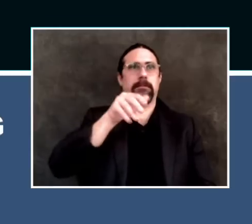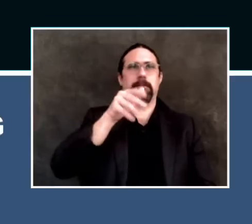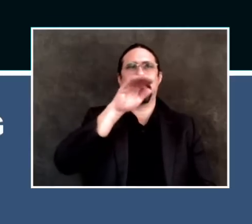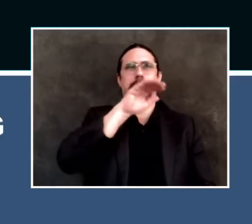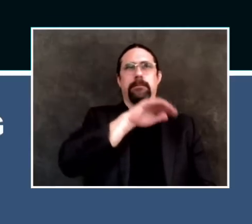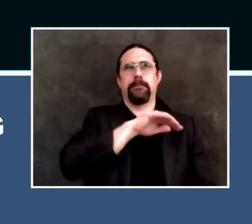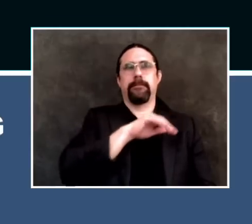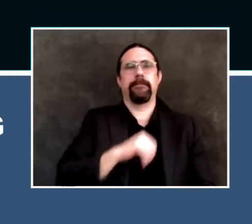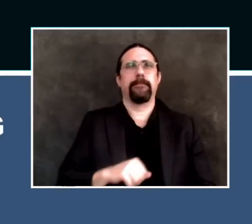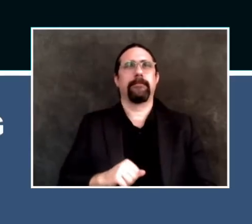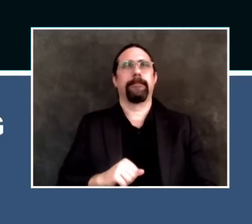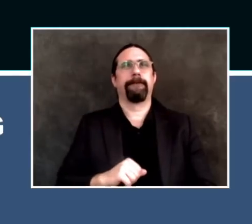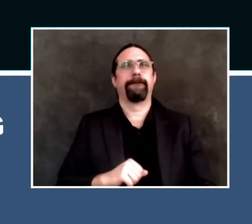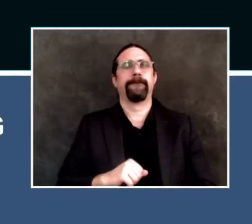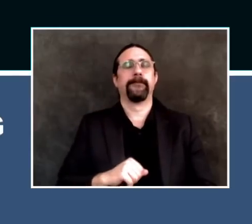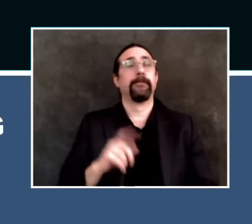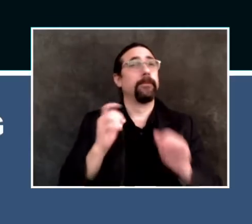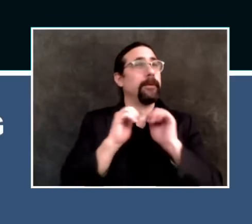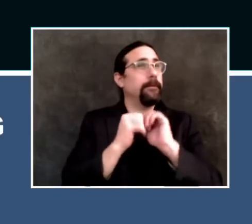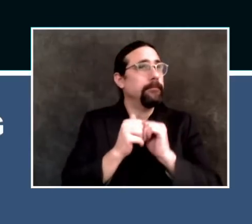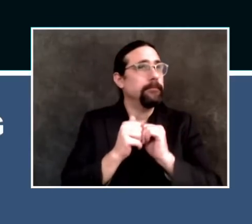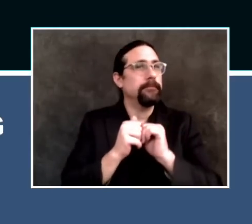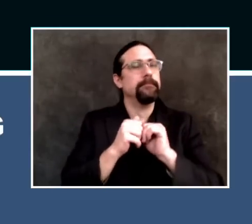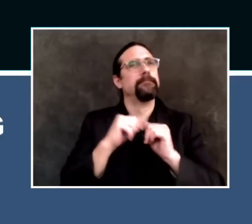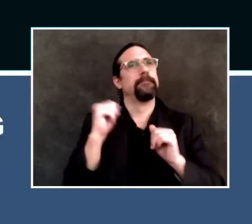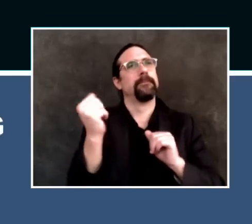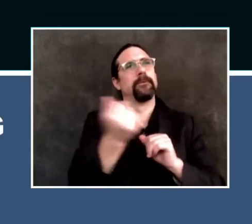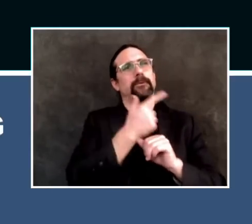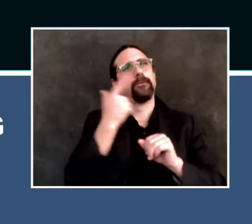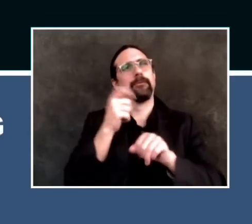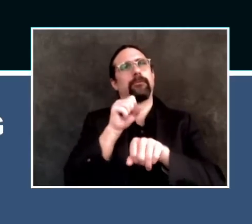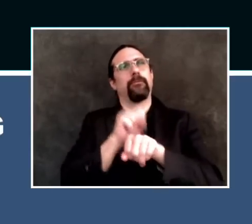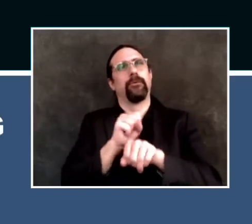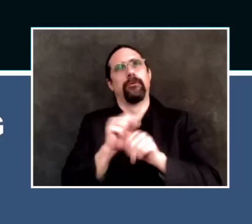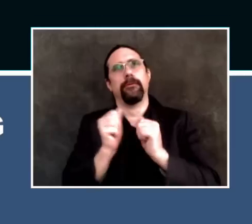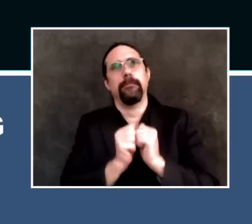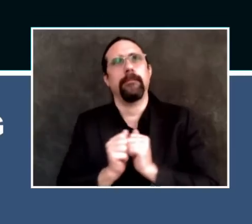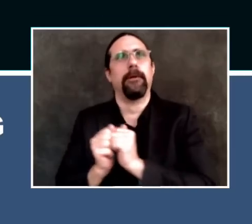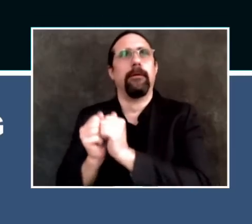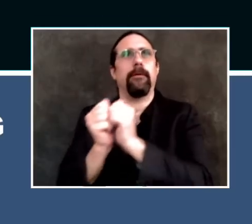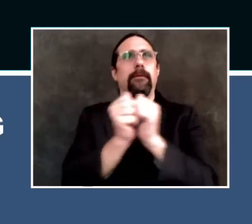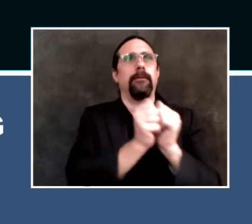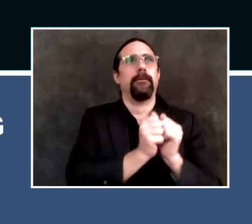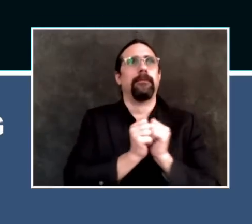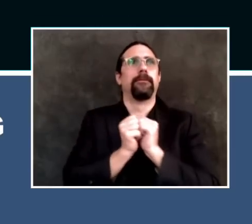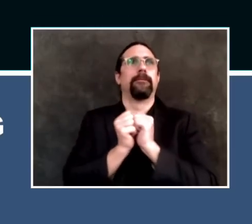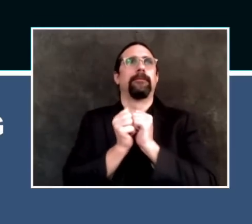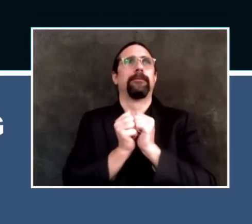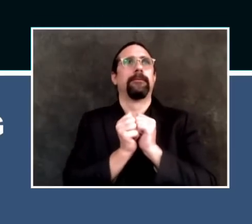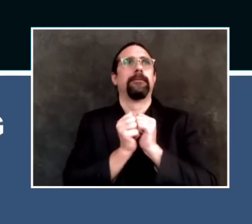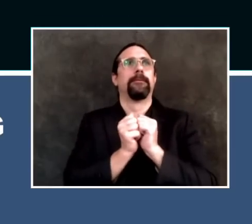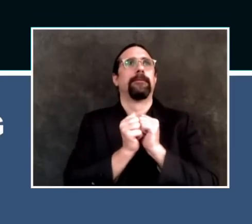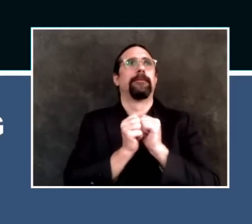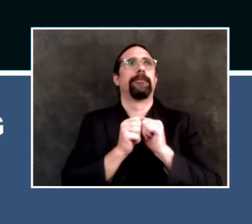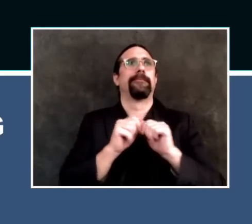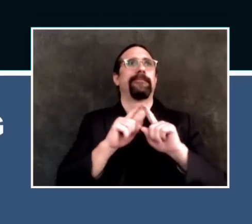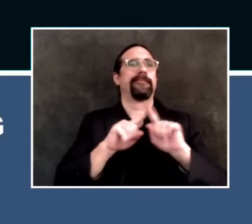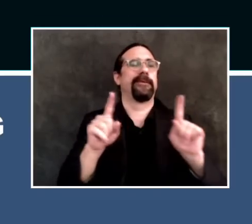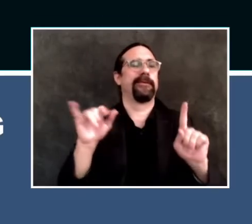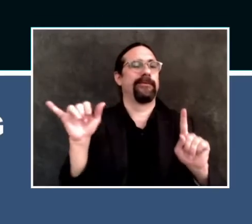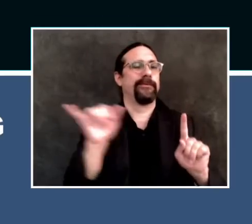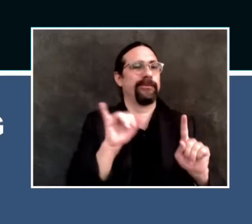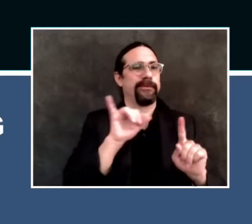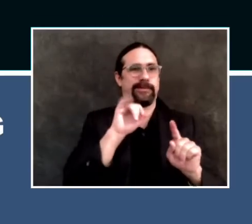where the government 100% has to always create the right kind of enforcement. And that's my job and the job of all my